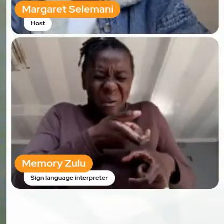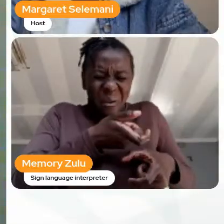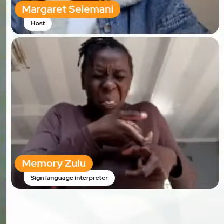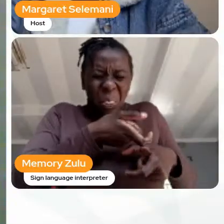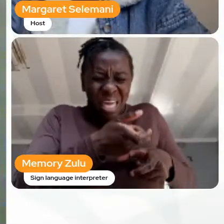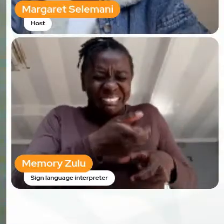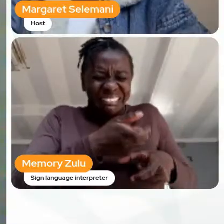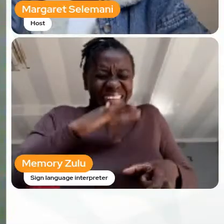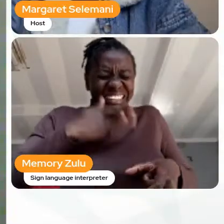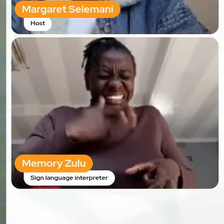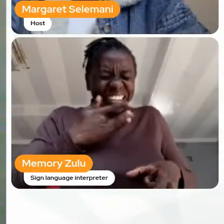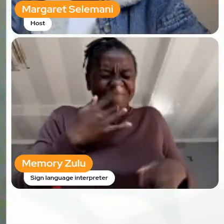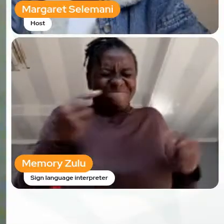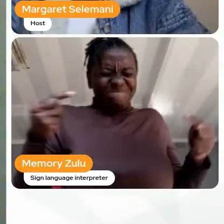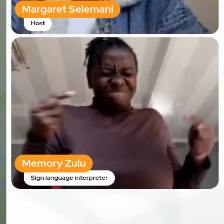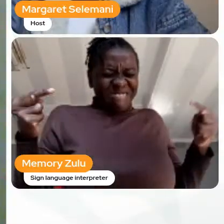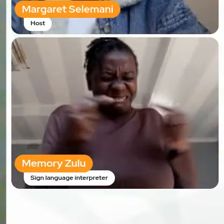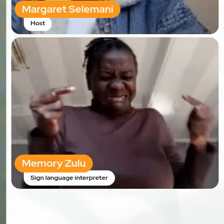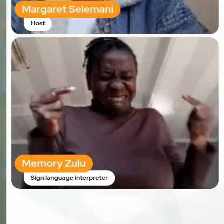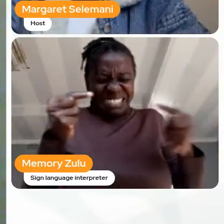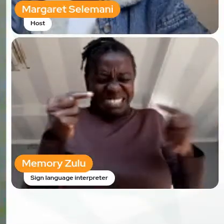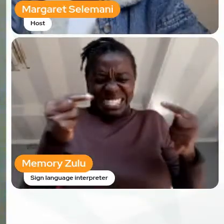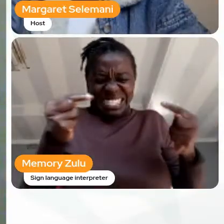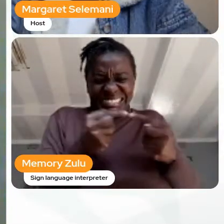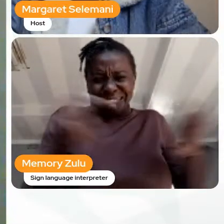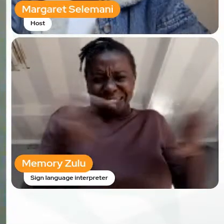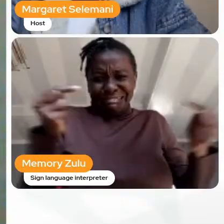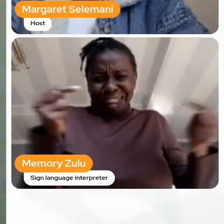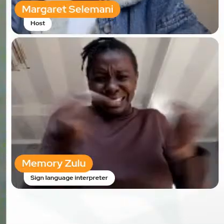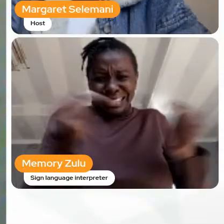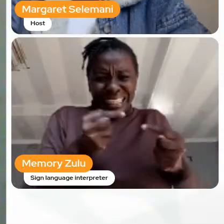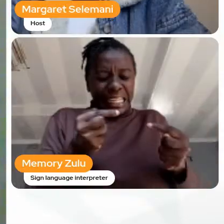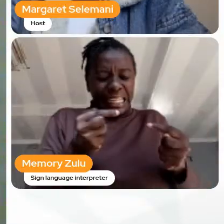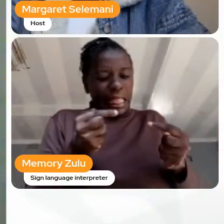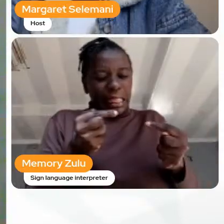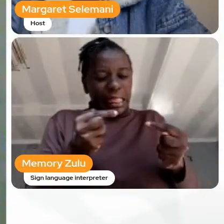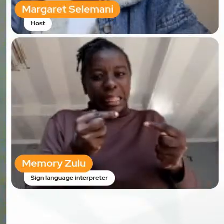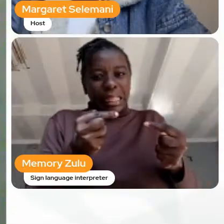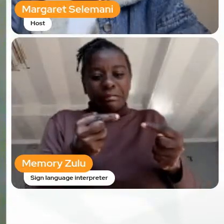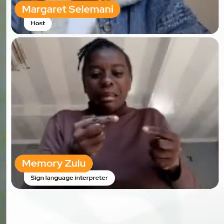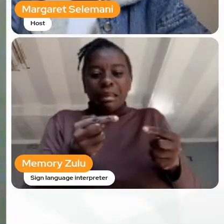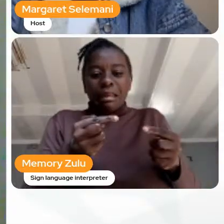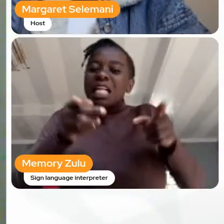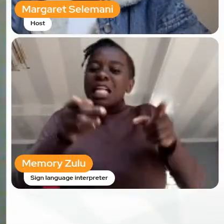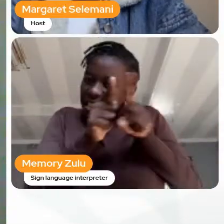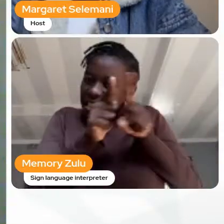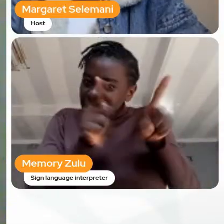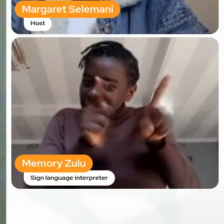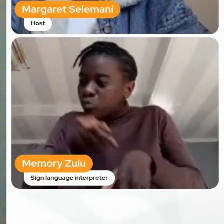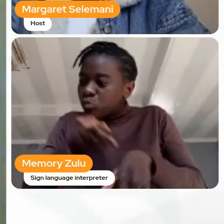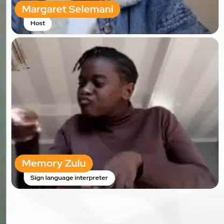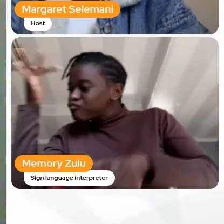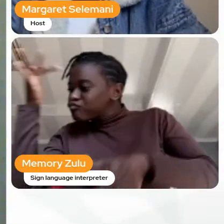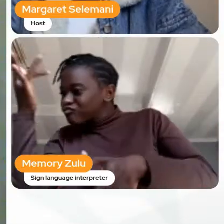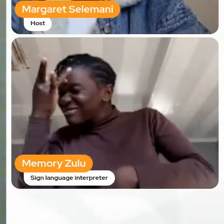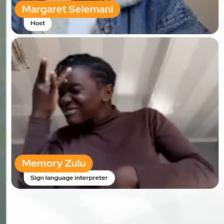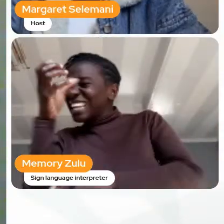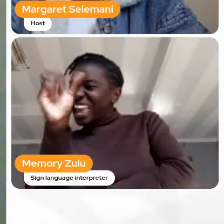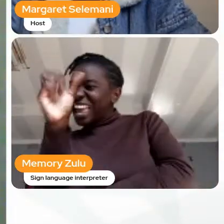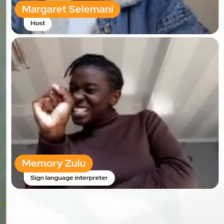to have some sort of an increase in the frequency of urinating. So you'd find to say you're rushing to the toilet to